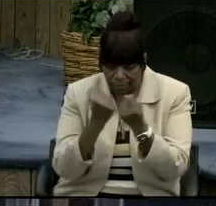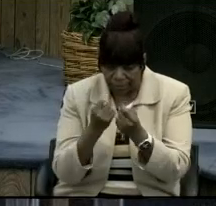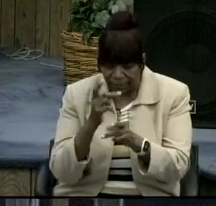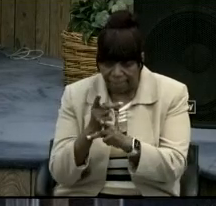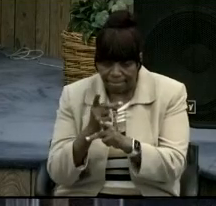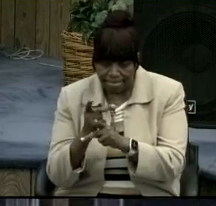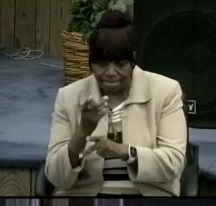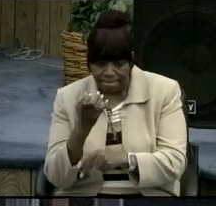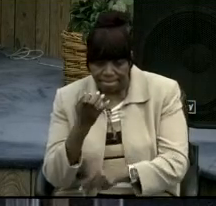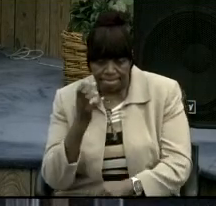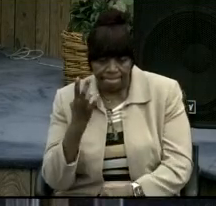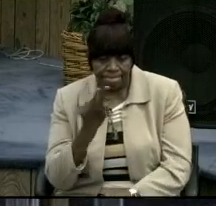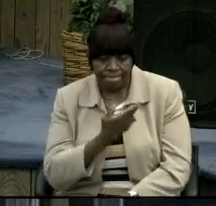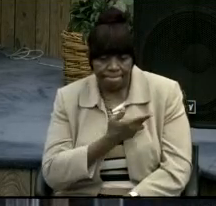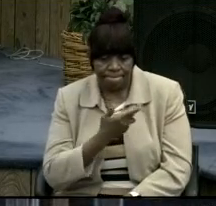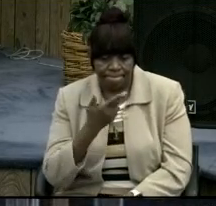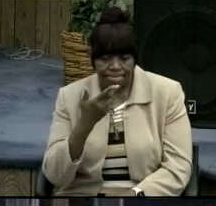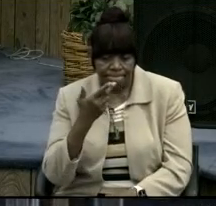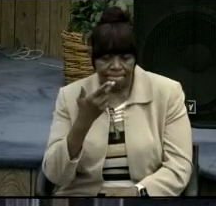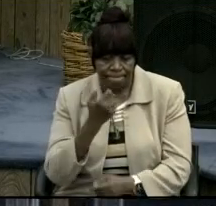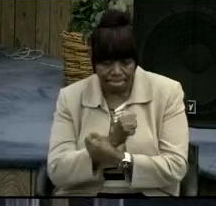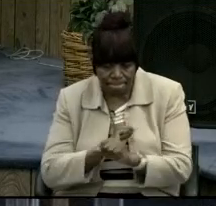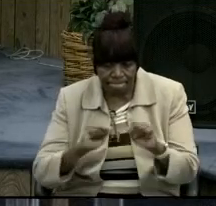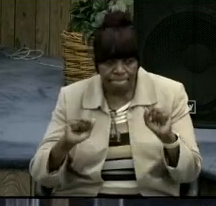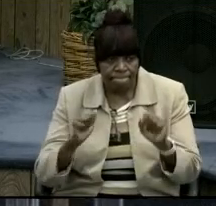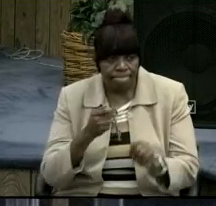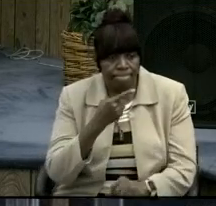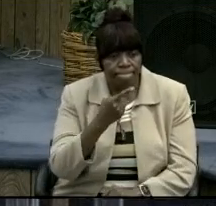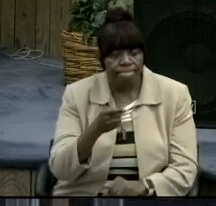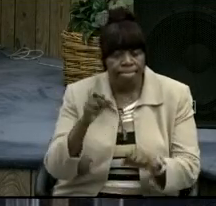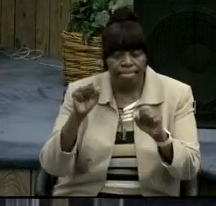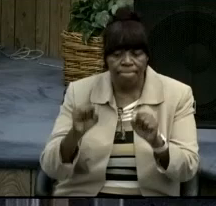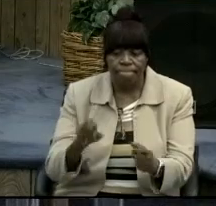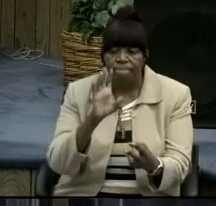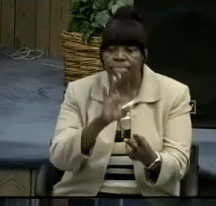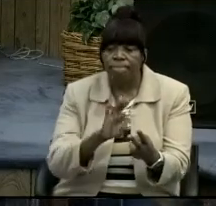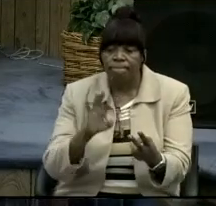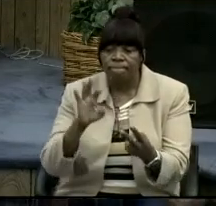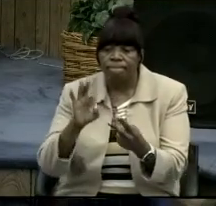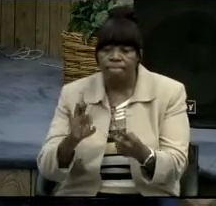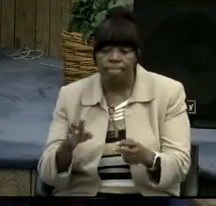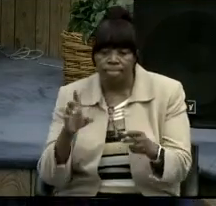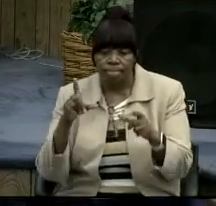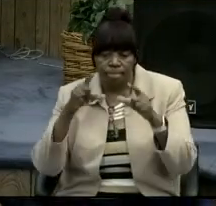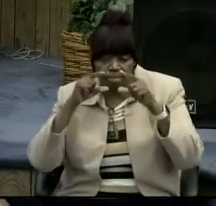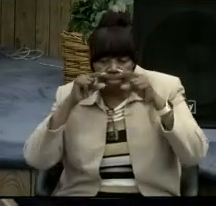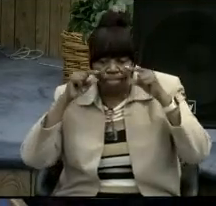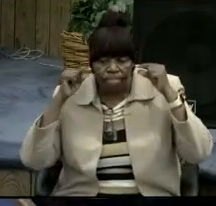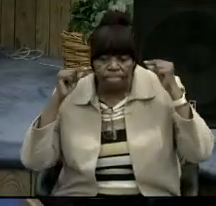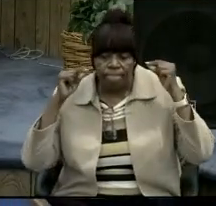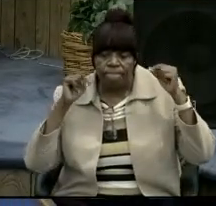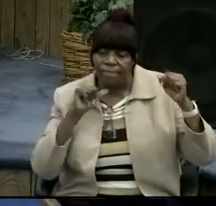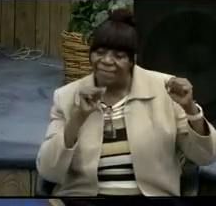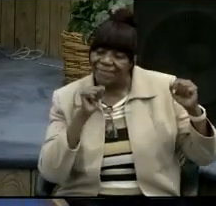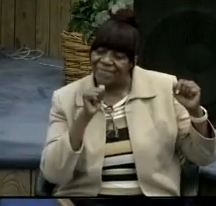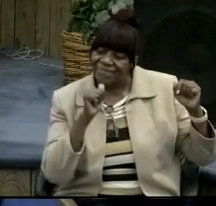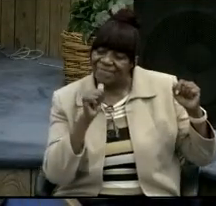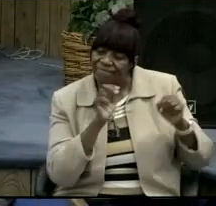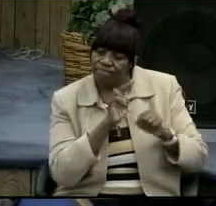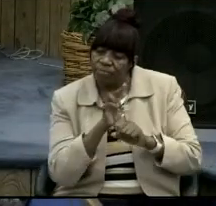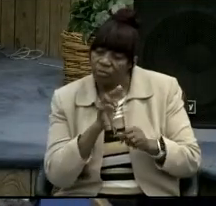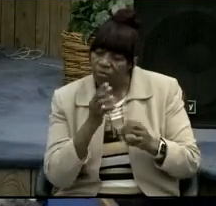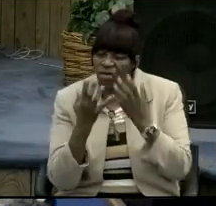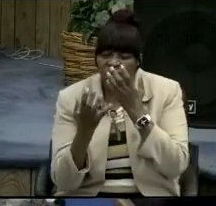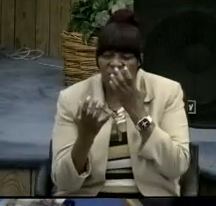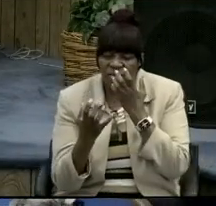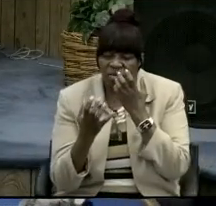keep us safe. I just want you to know that you are welcome to make your choice whether to wear it or not wear it. But if you start